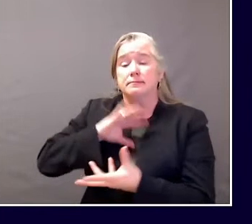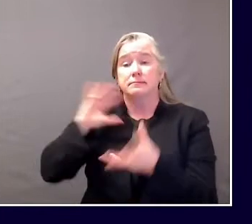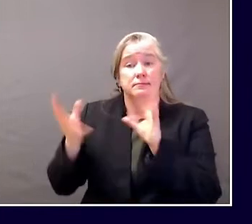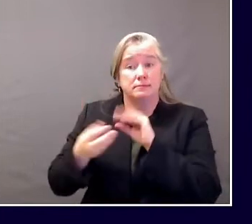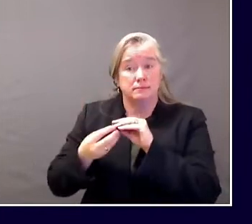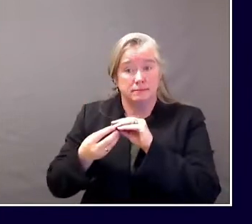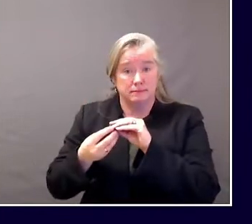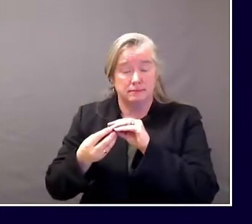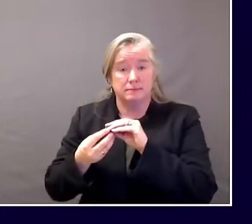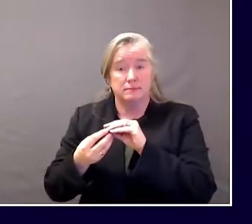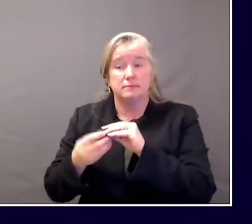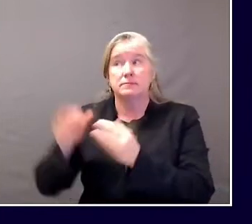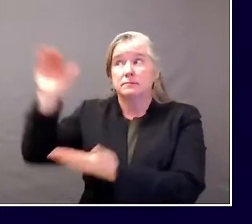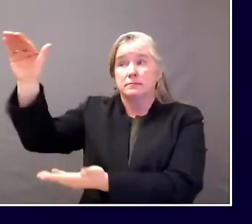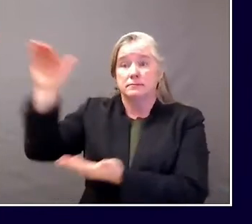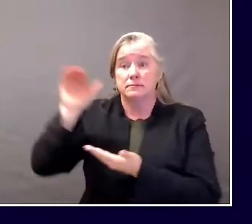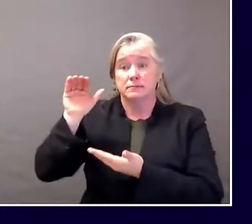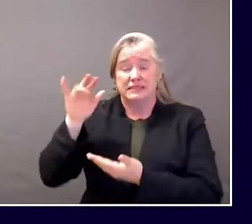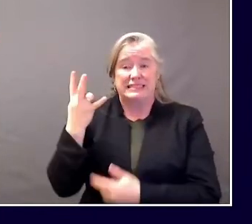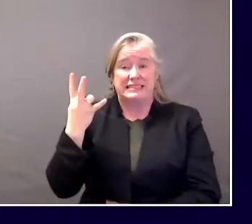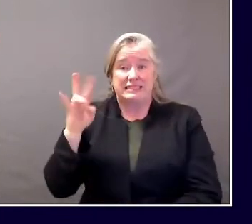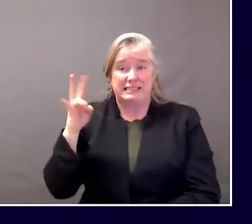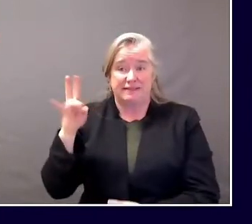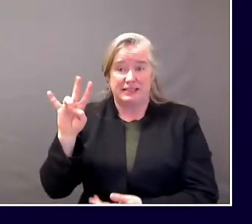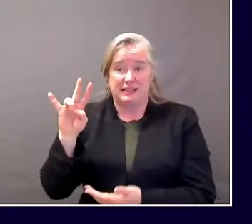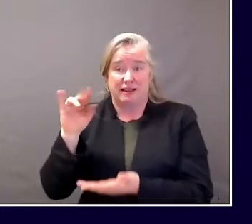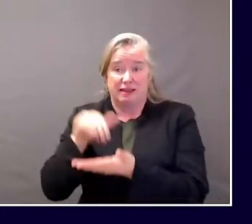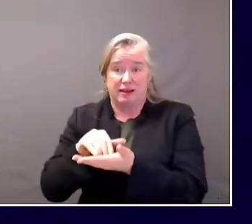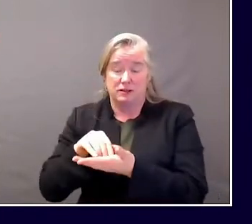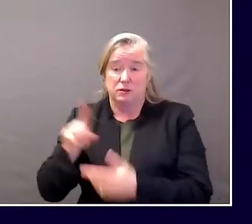Maine will be allocated